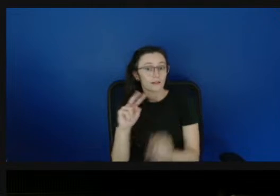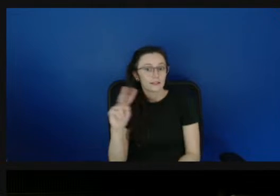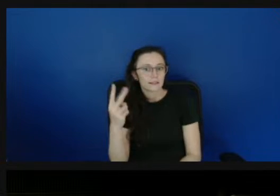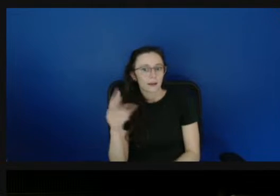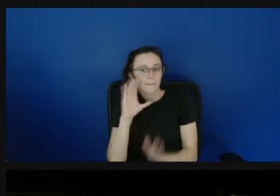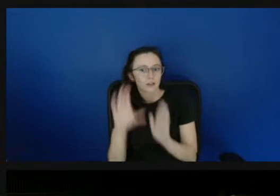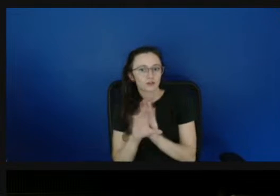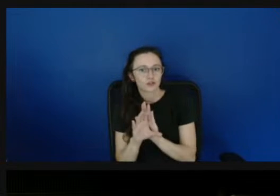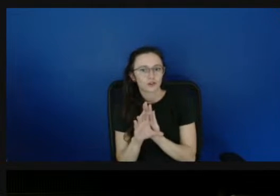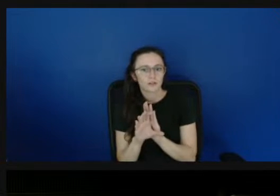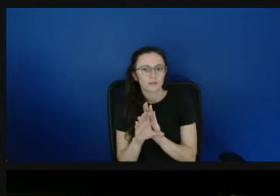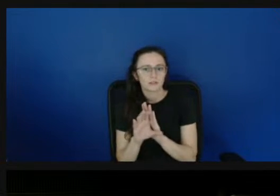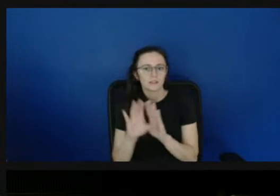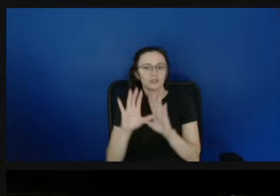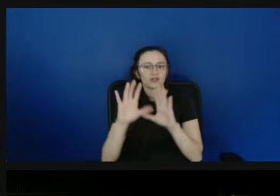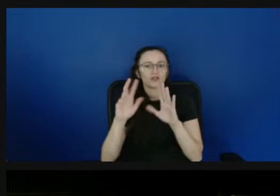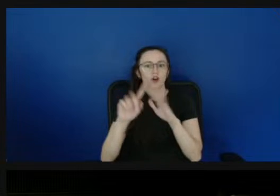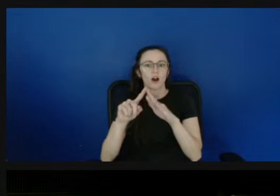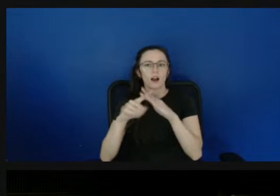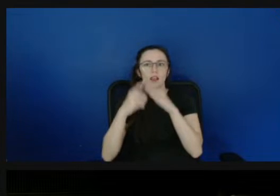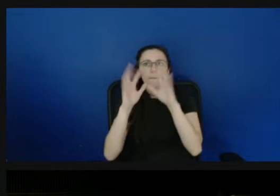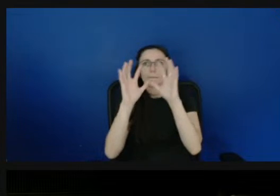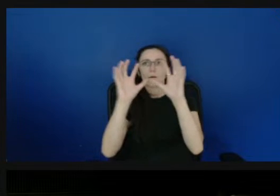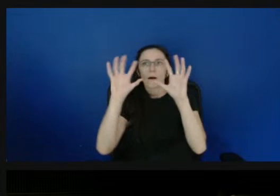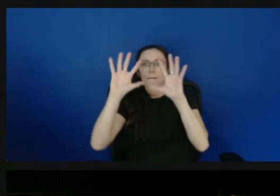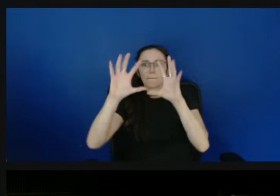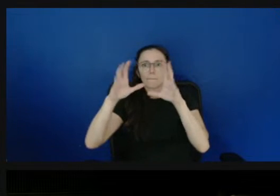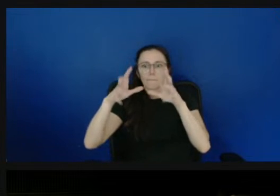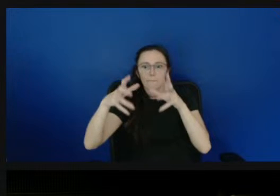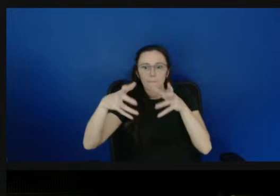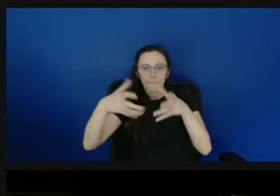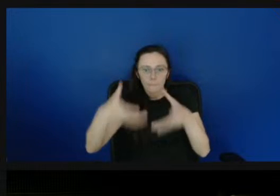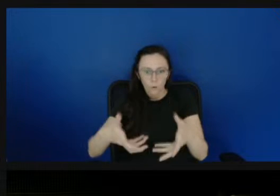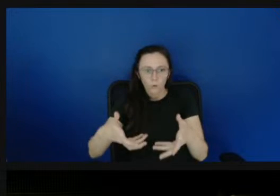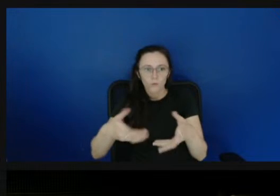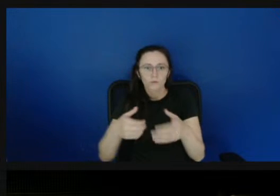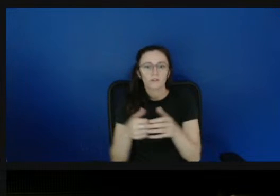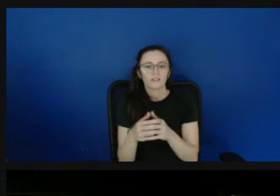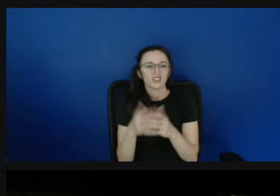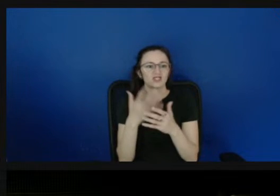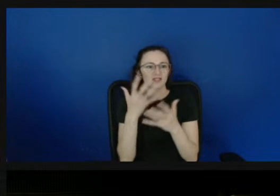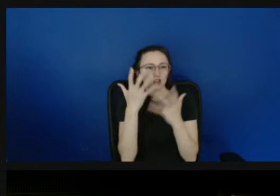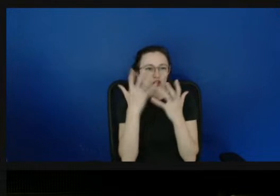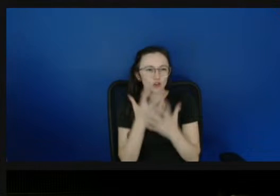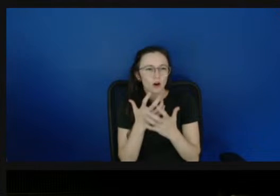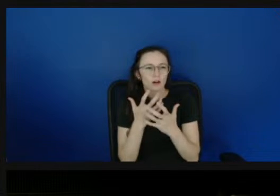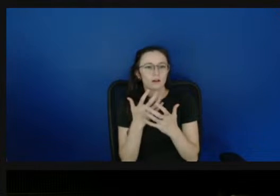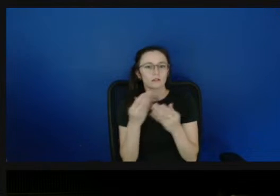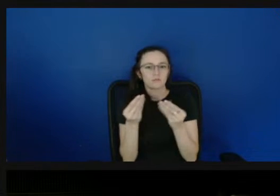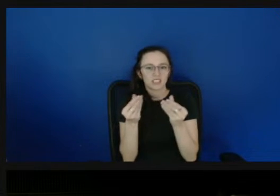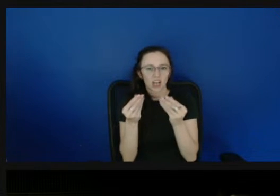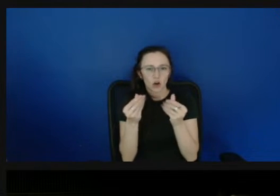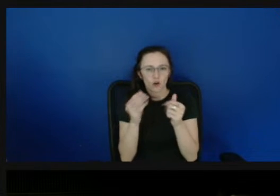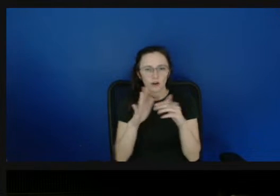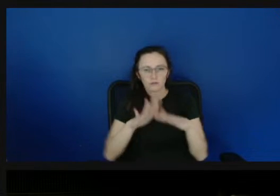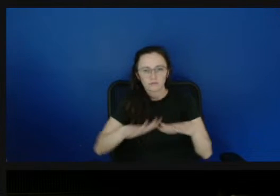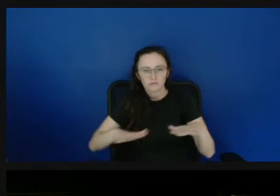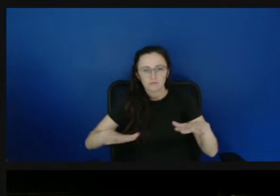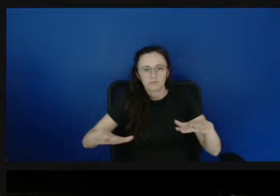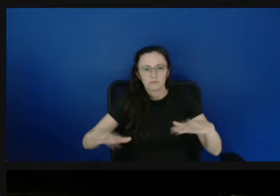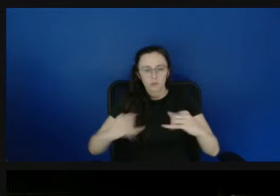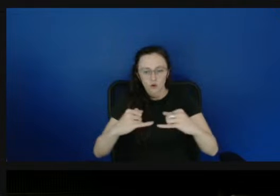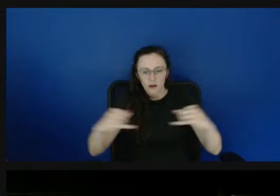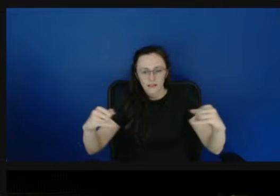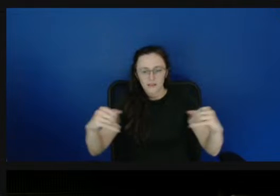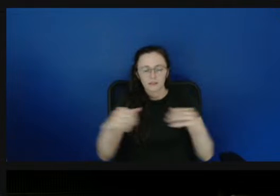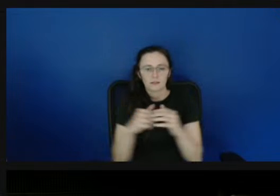and it's collapsing down here on the backside as well. See all that dark material against the horizon here. Been really intense